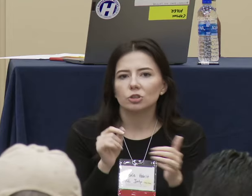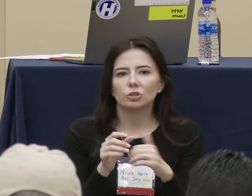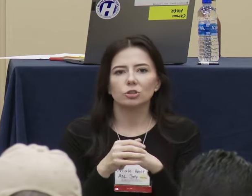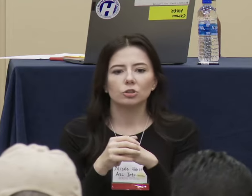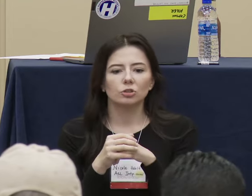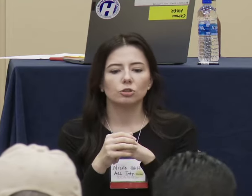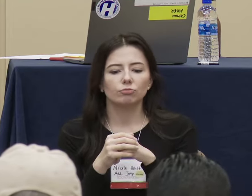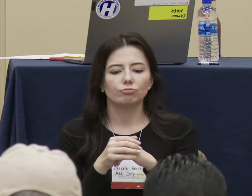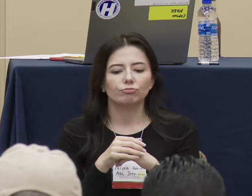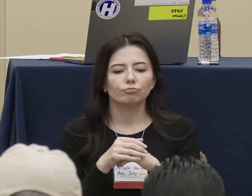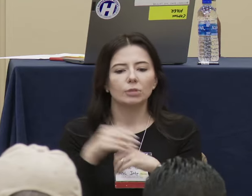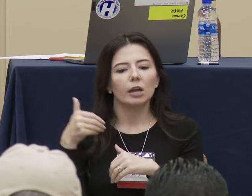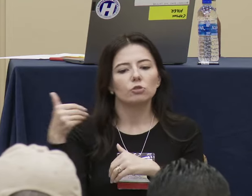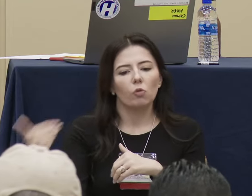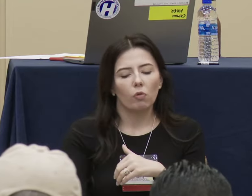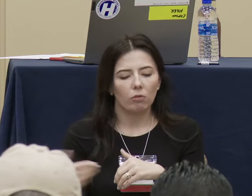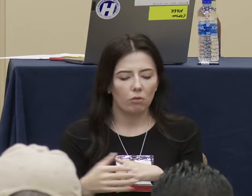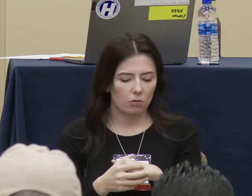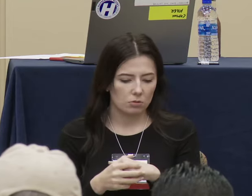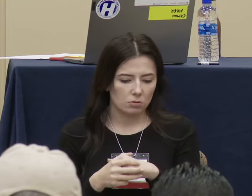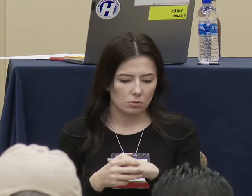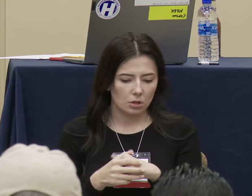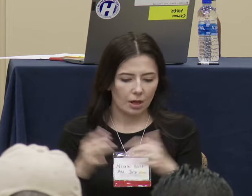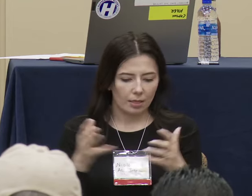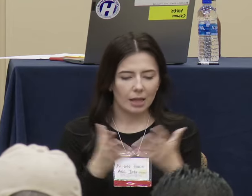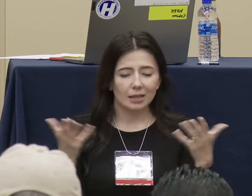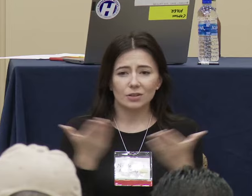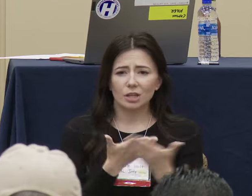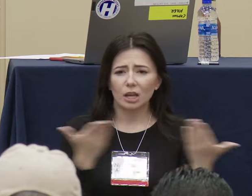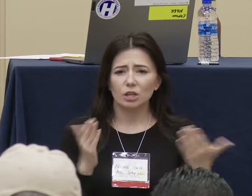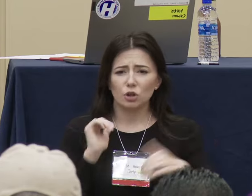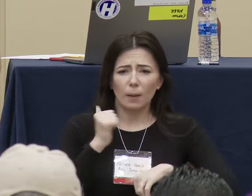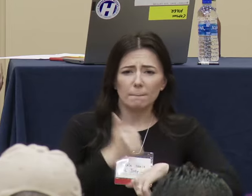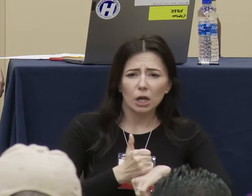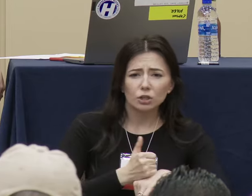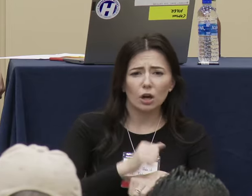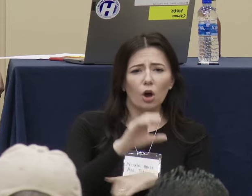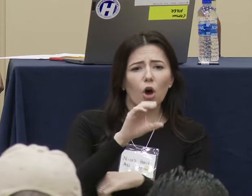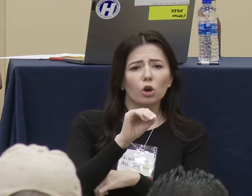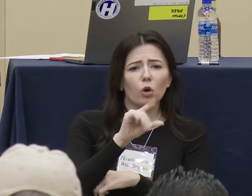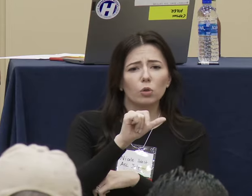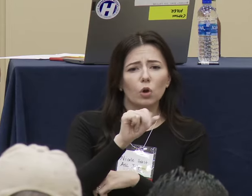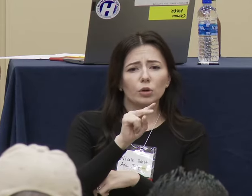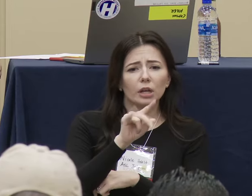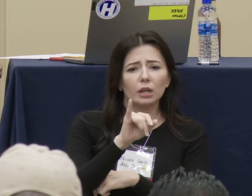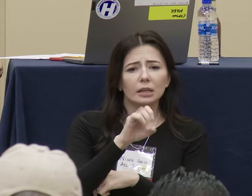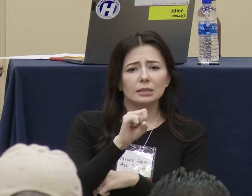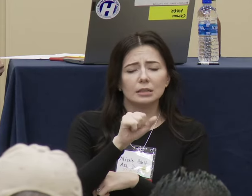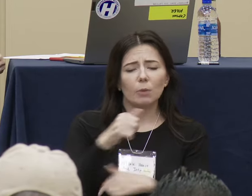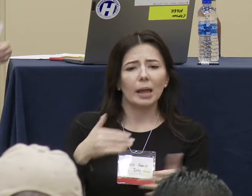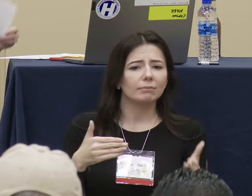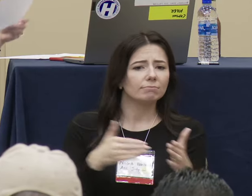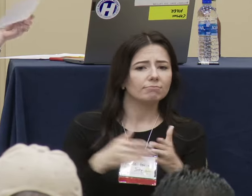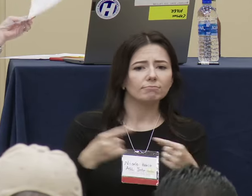and so on. And a lot of these things are also built on, of course, colonialism and anti-blackness and so on.